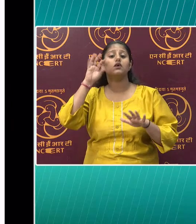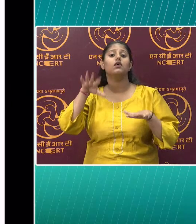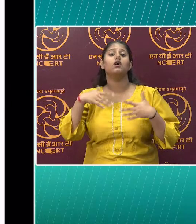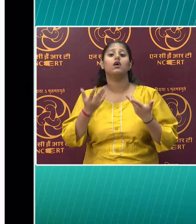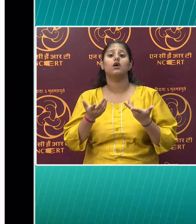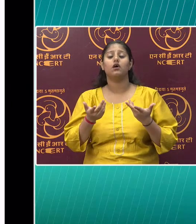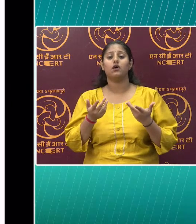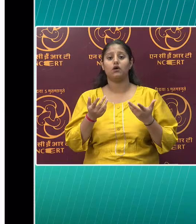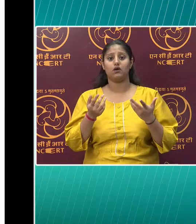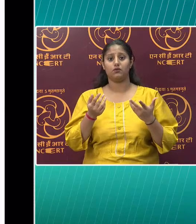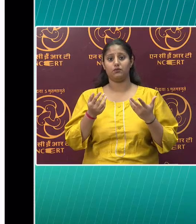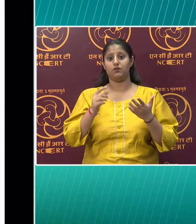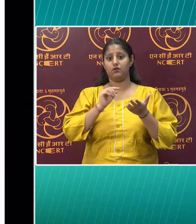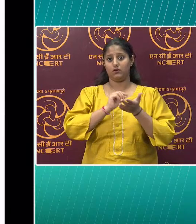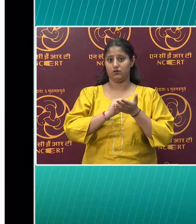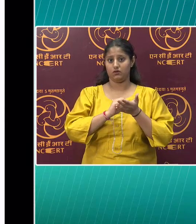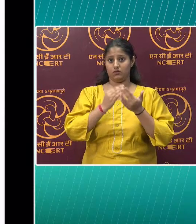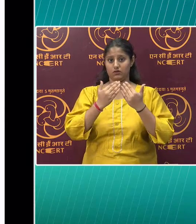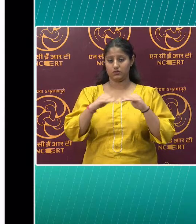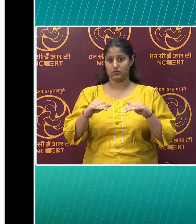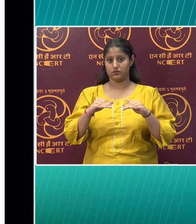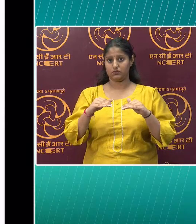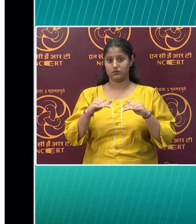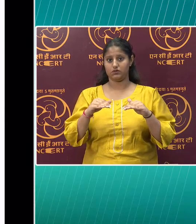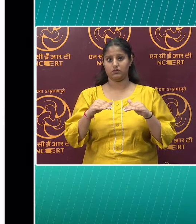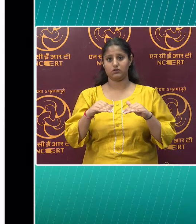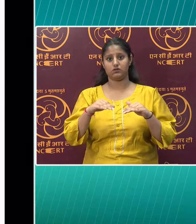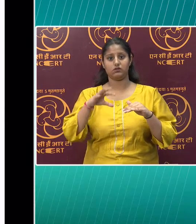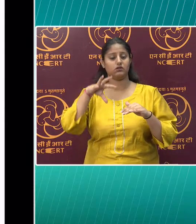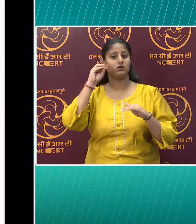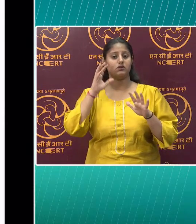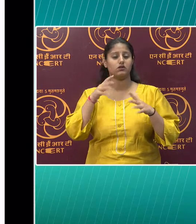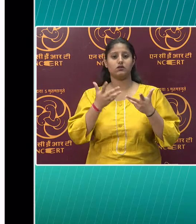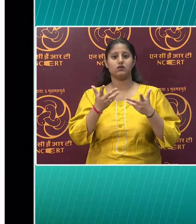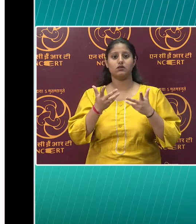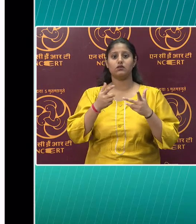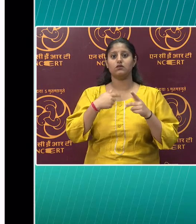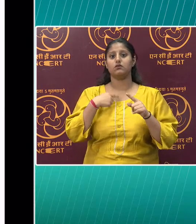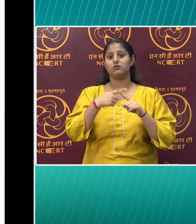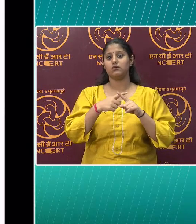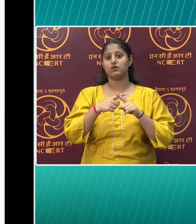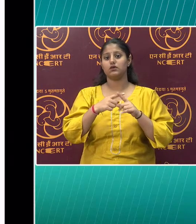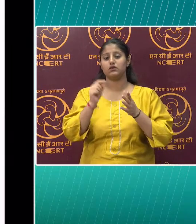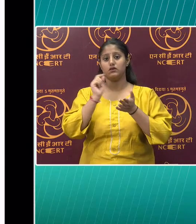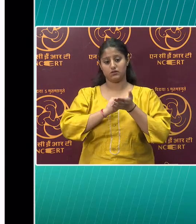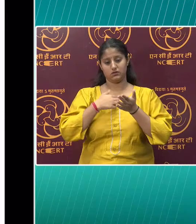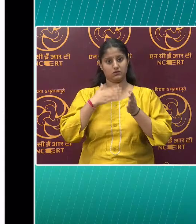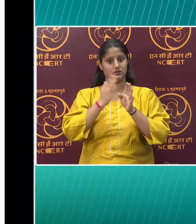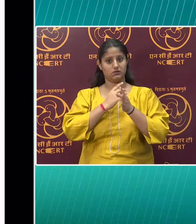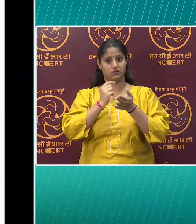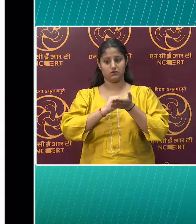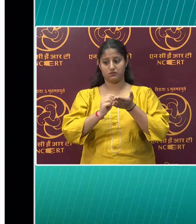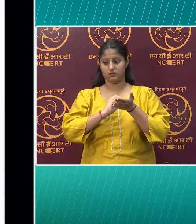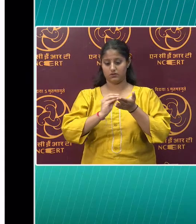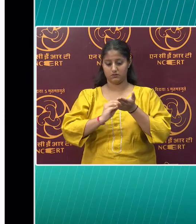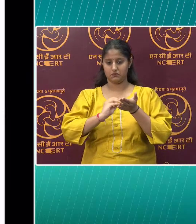the cognitive domain, psychomotor domain, and affective domain, I also mentioned about the knowledge, skills, and attitudes. So this Right. is